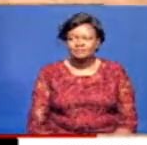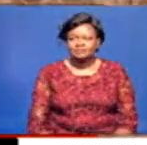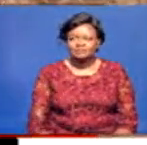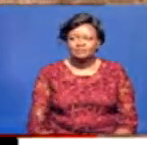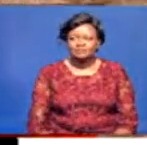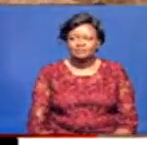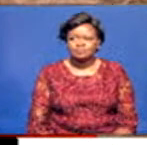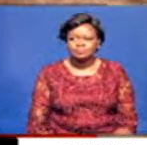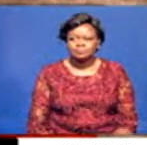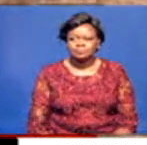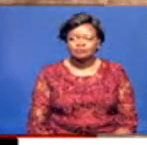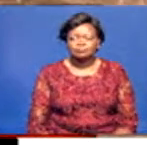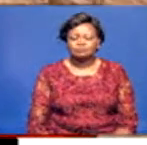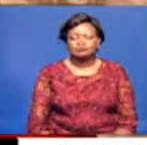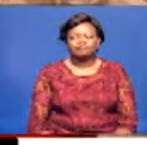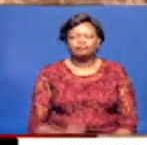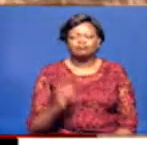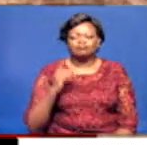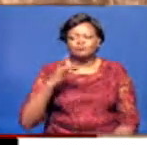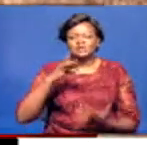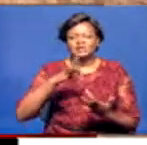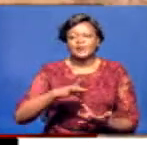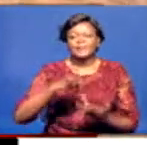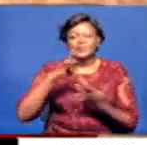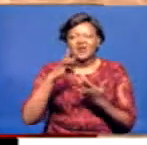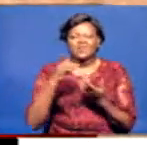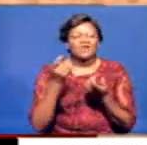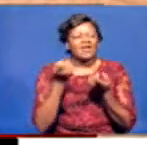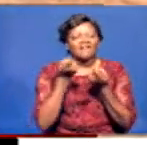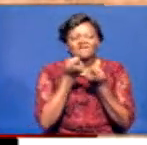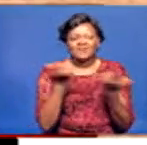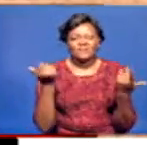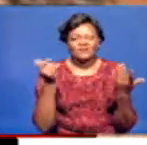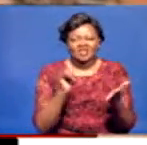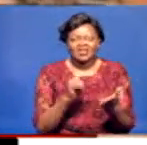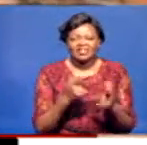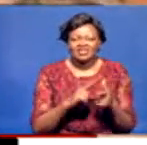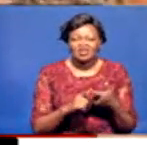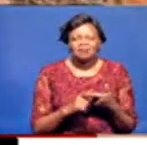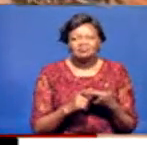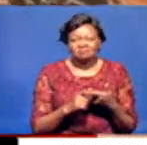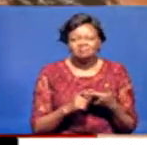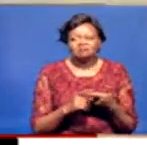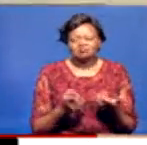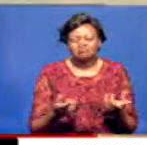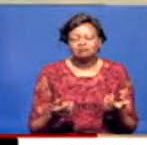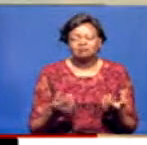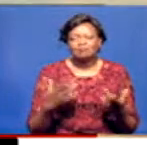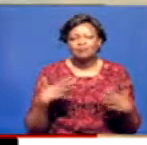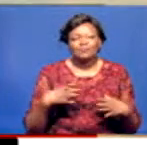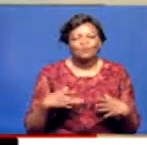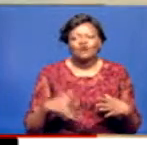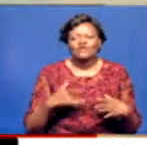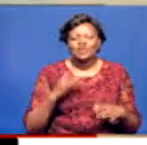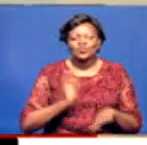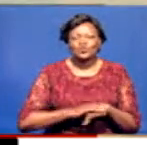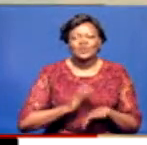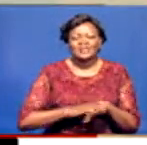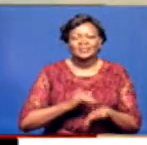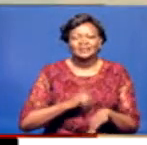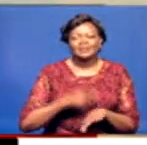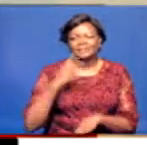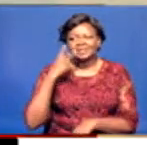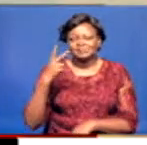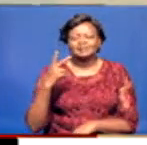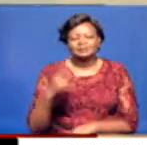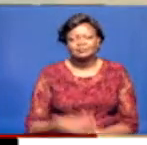The black rhino is unique and scarce, and one would be privileged to spot one. And for us, what that means,